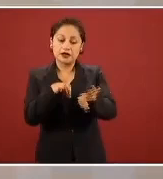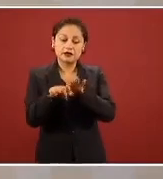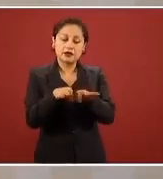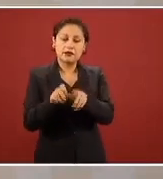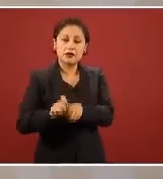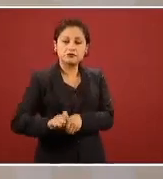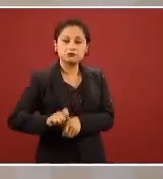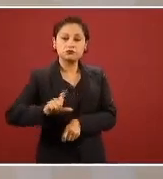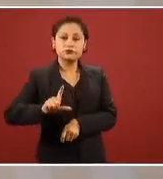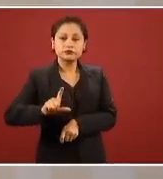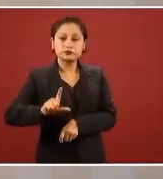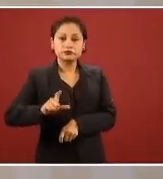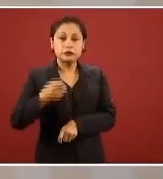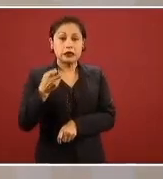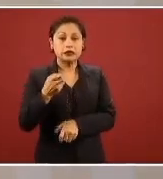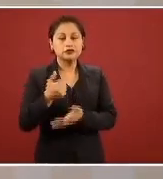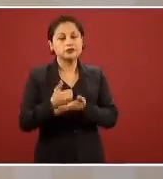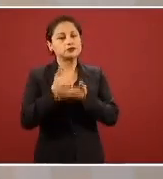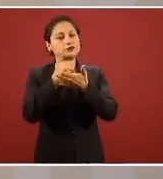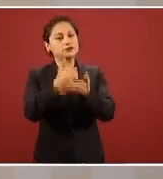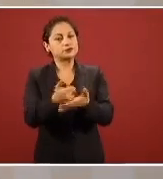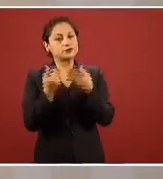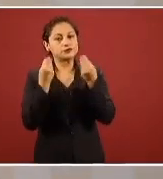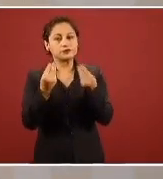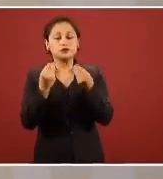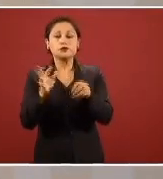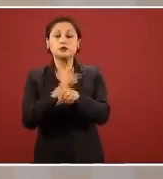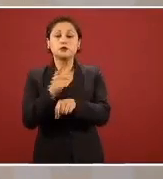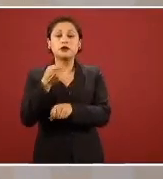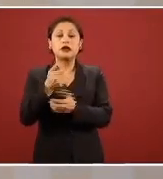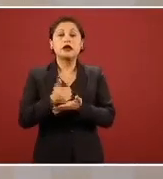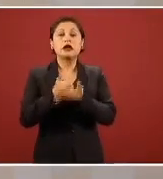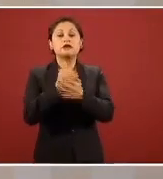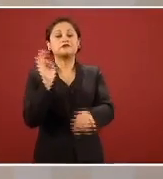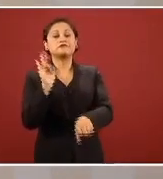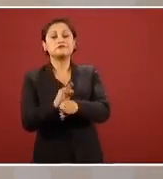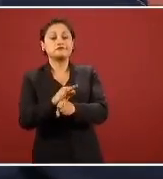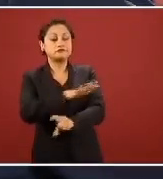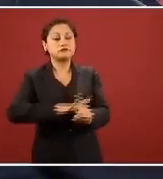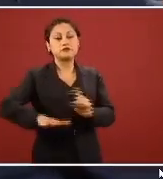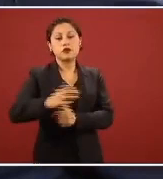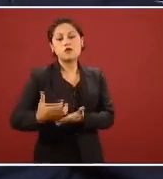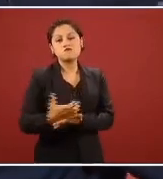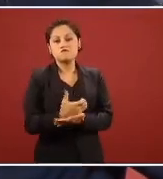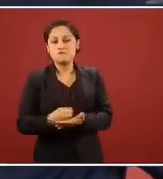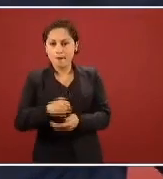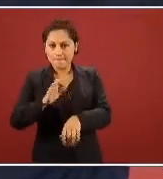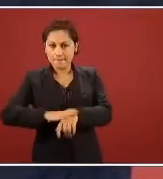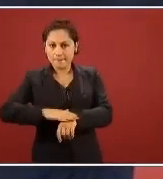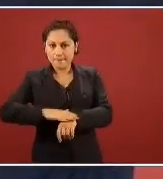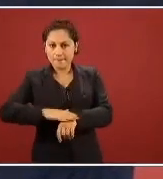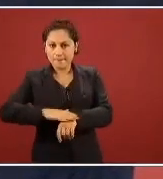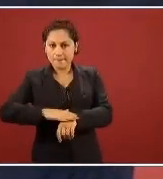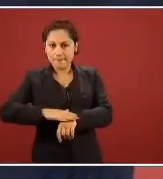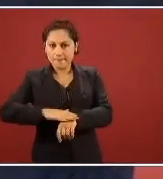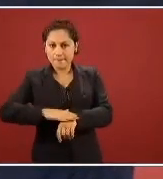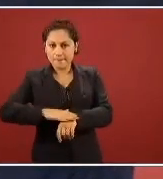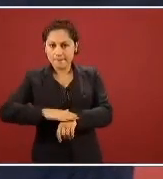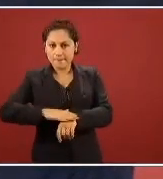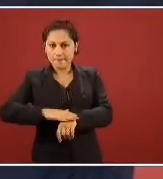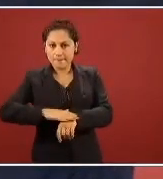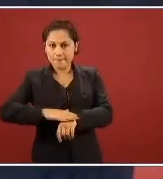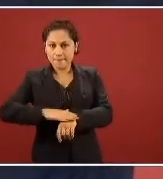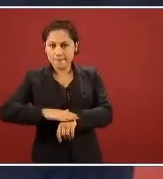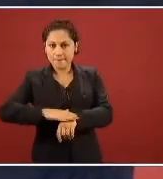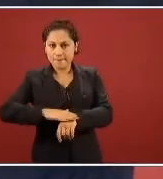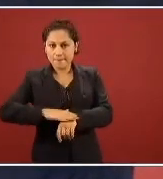Garantizar más ingresos. Because it guaranteed more income. Ayer se dieron a conocer and los datos de empleo. And yesterday we let